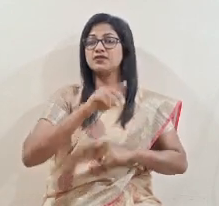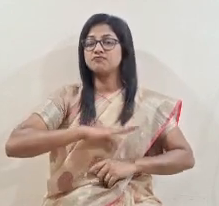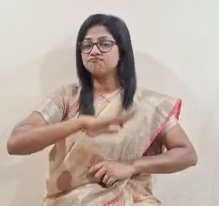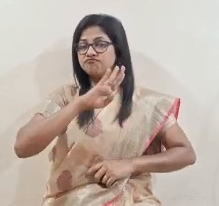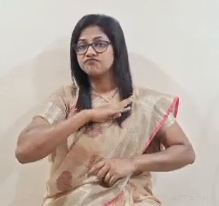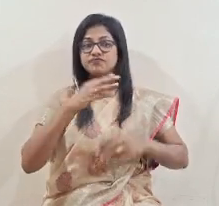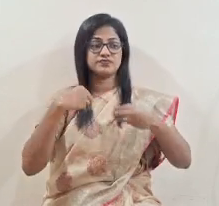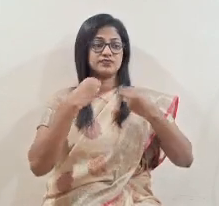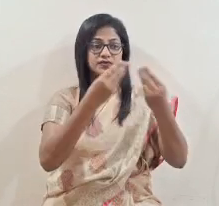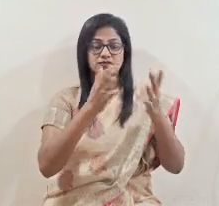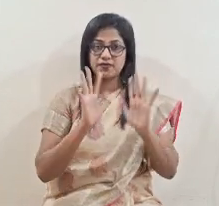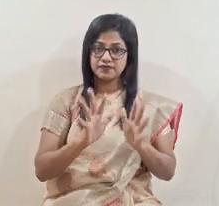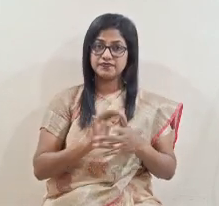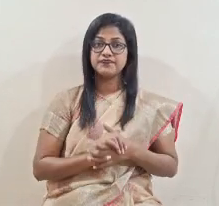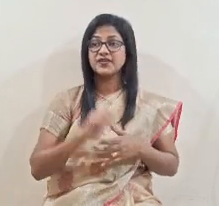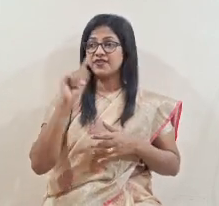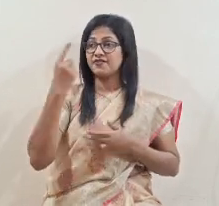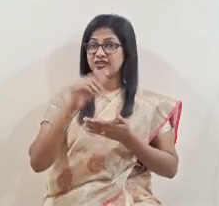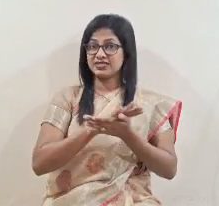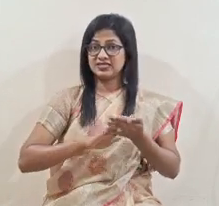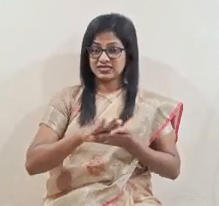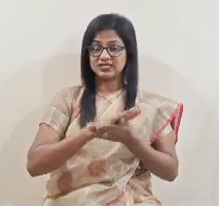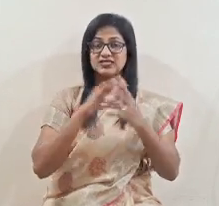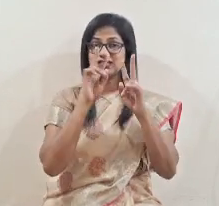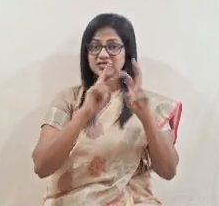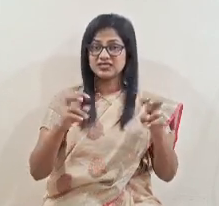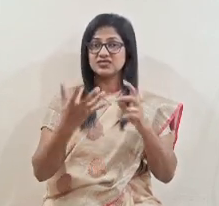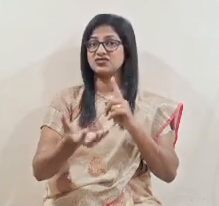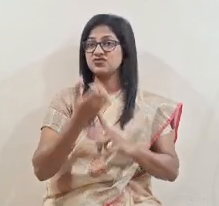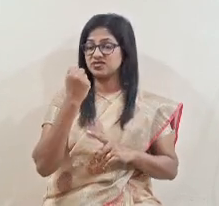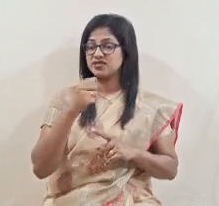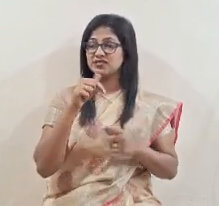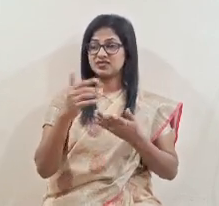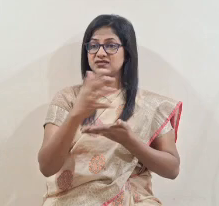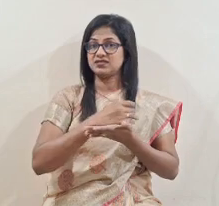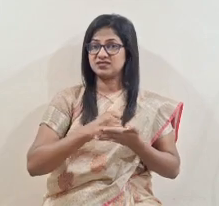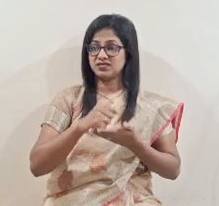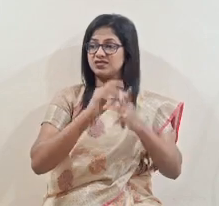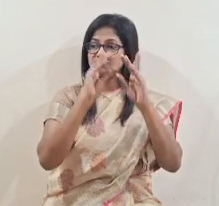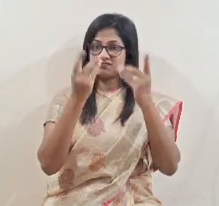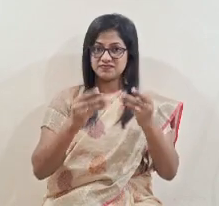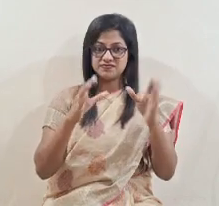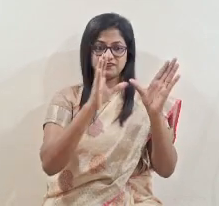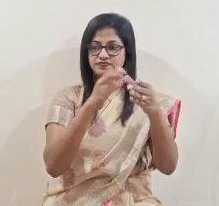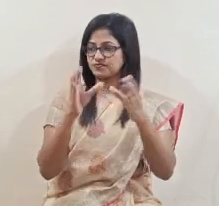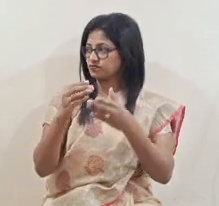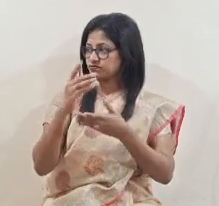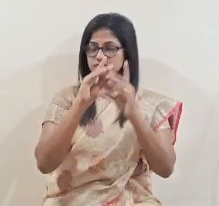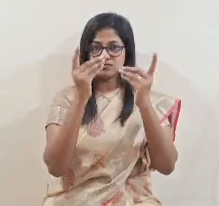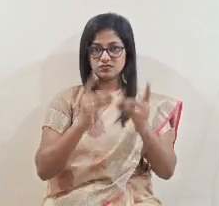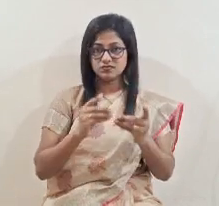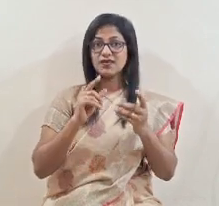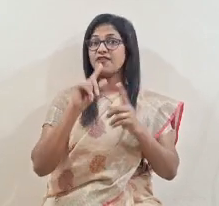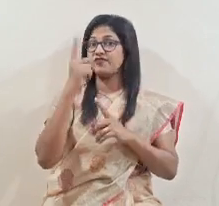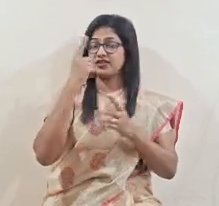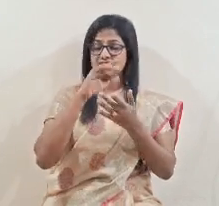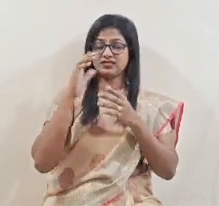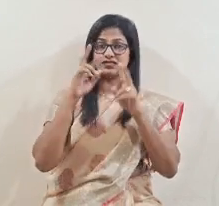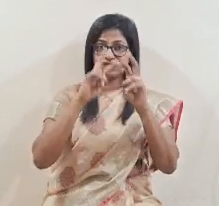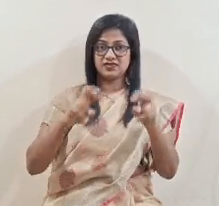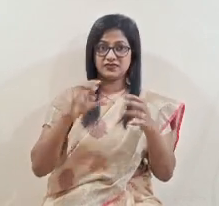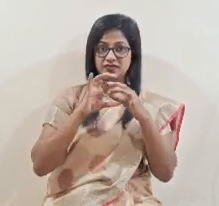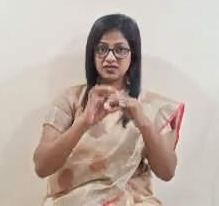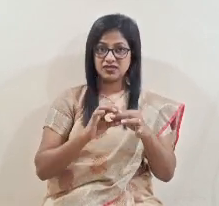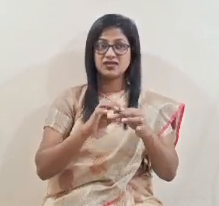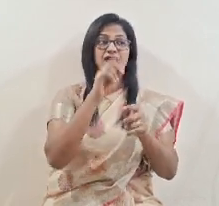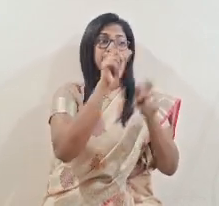current frequency provided. From the primary survey collected, these data, the categories have been designed based on the primary survey